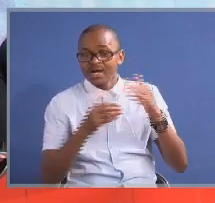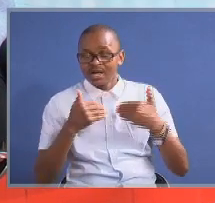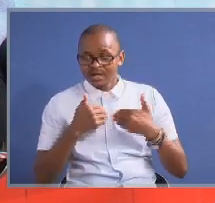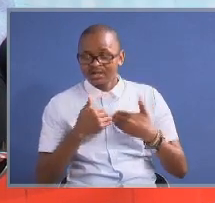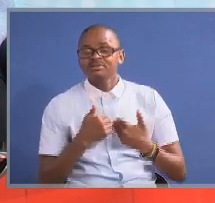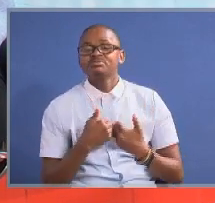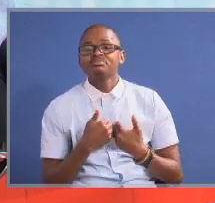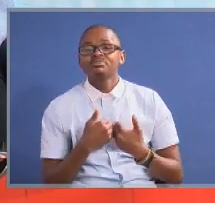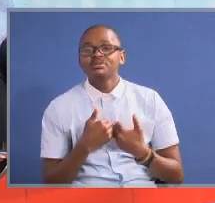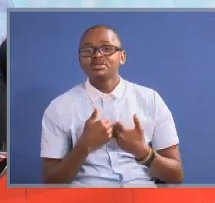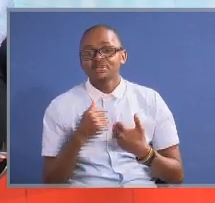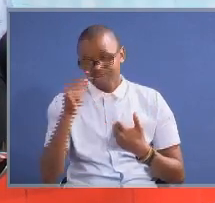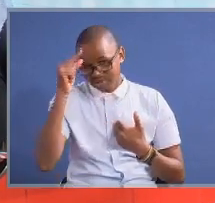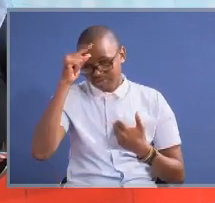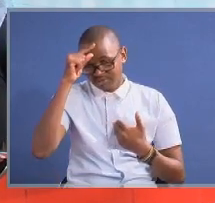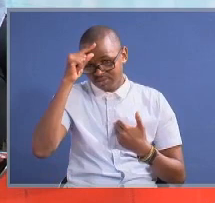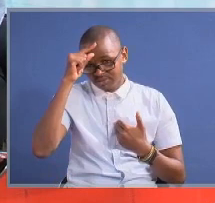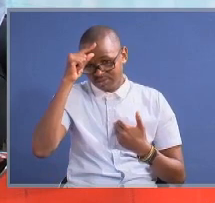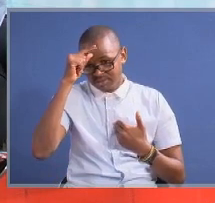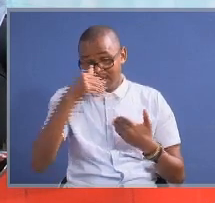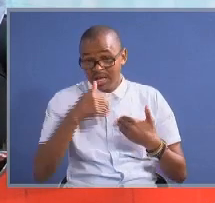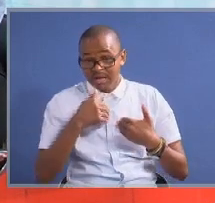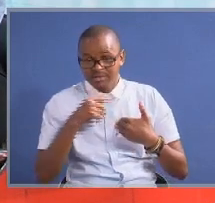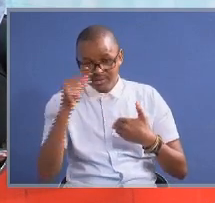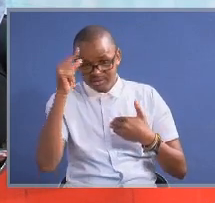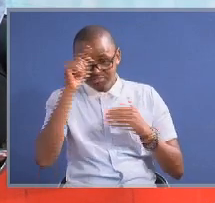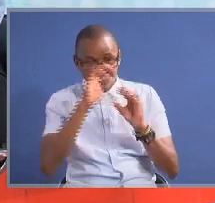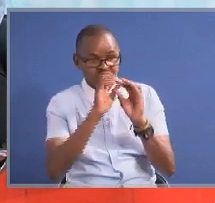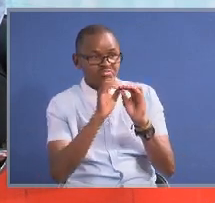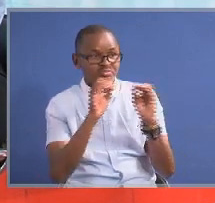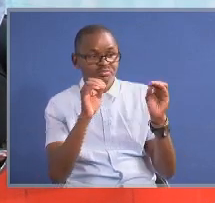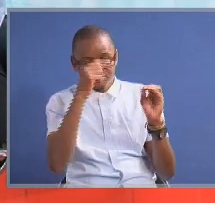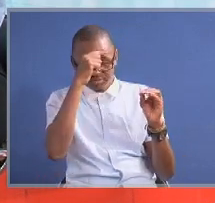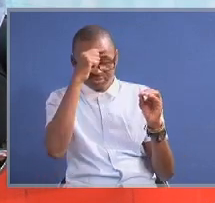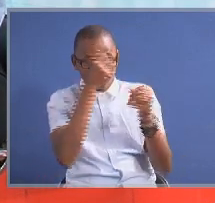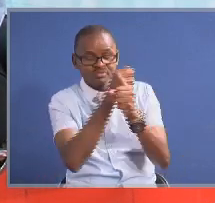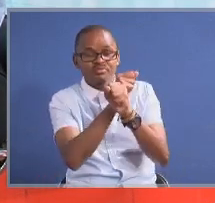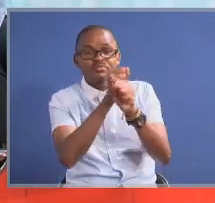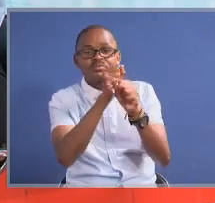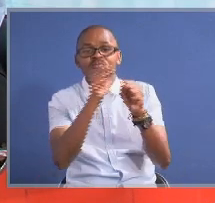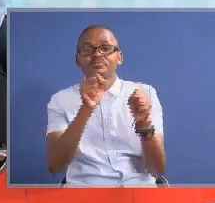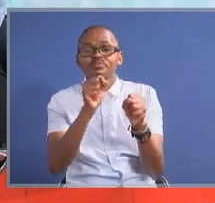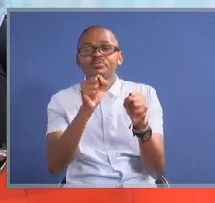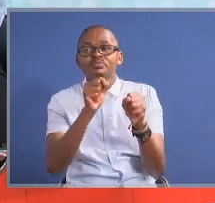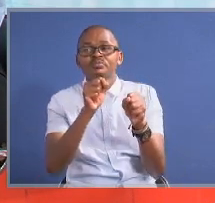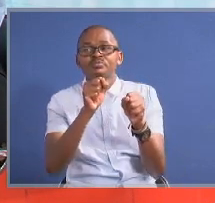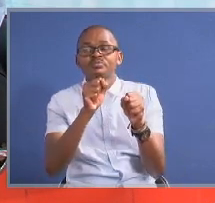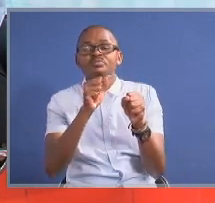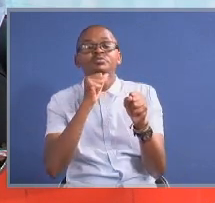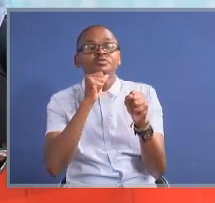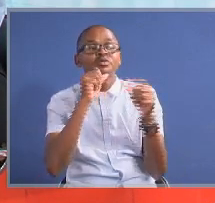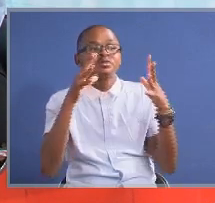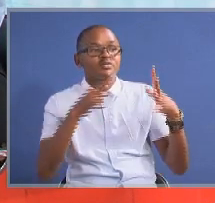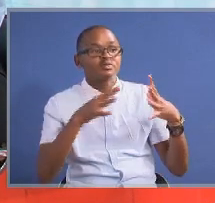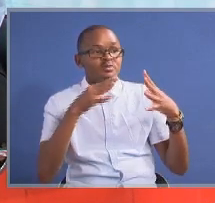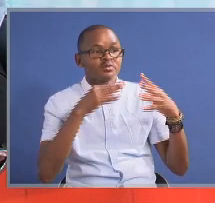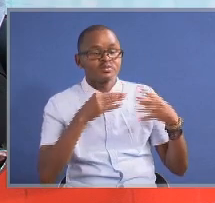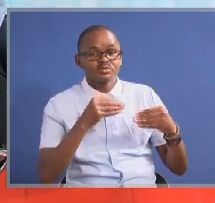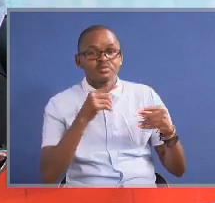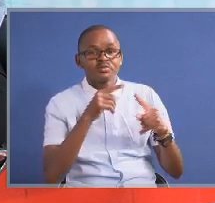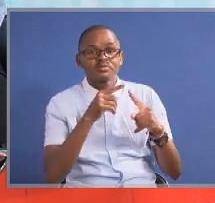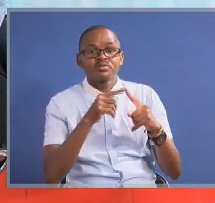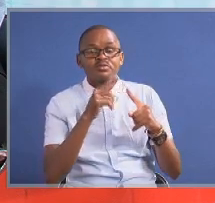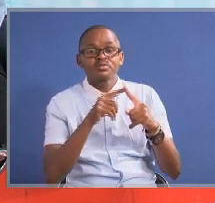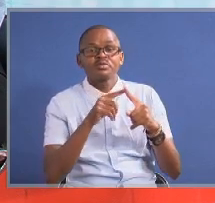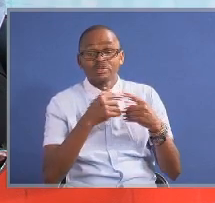and the government where I'm in, half of the government has not been sworn in because the president is has not accepted to